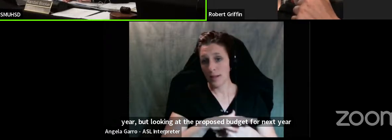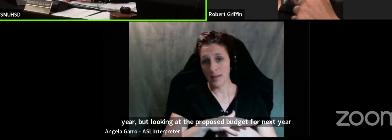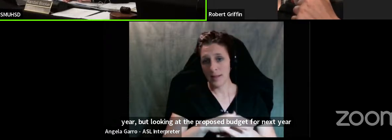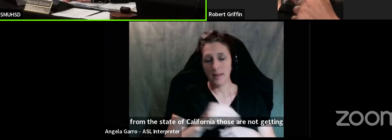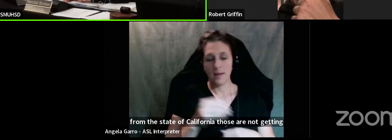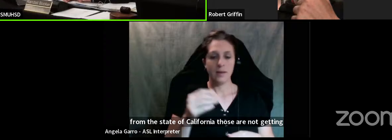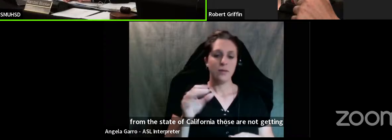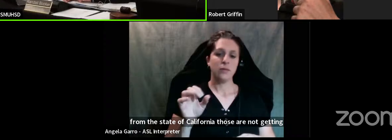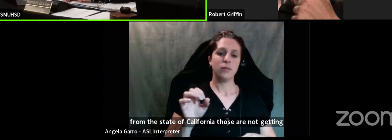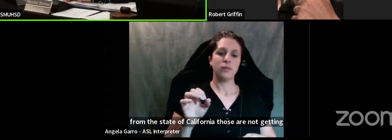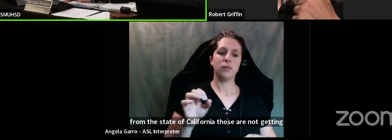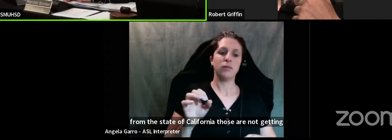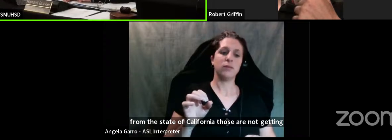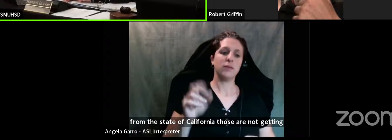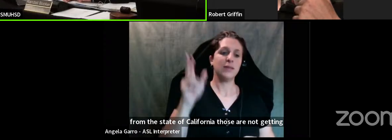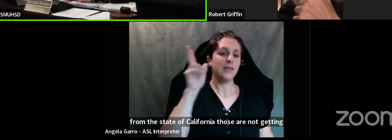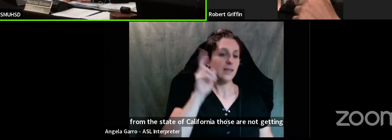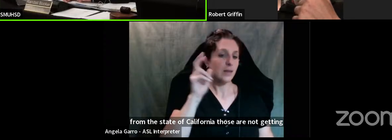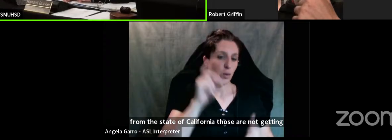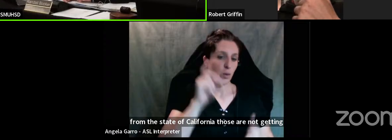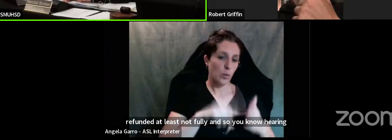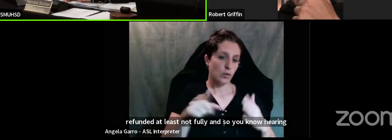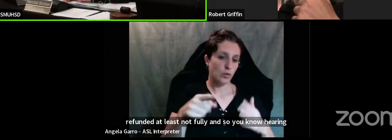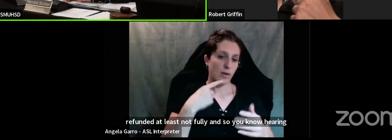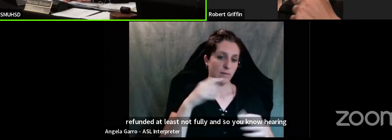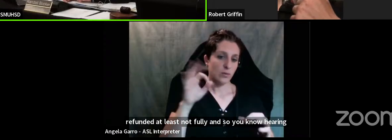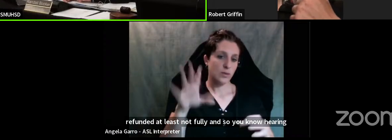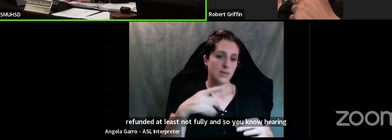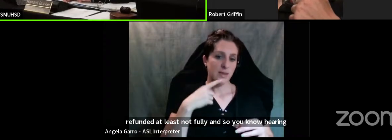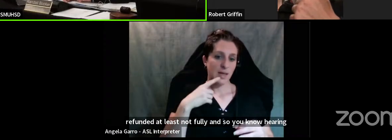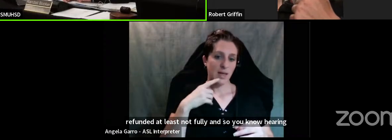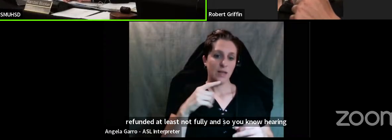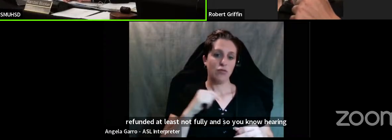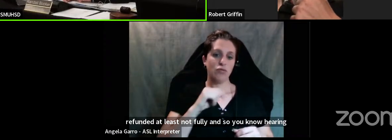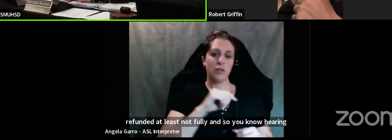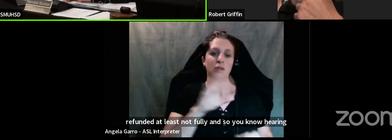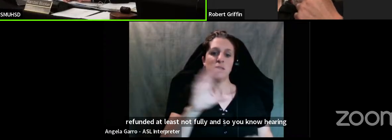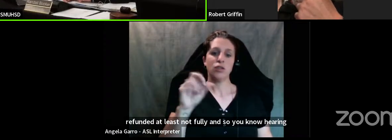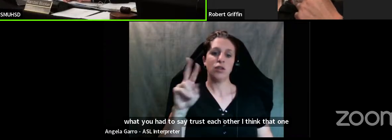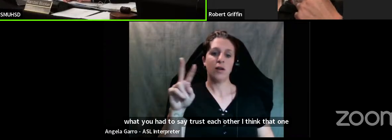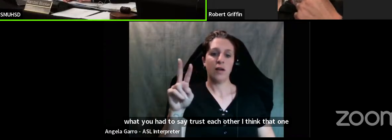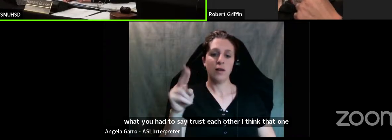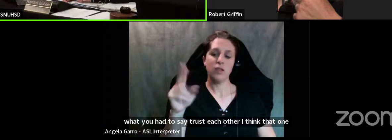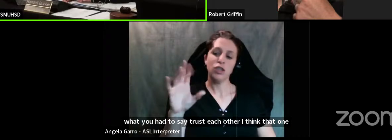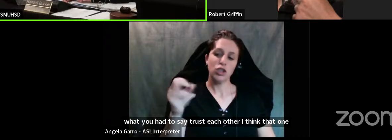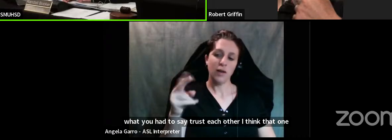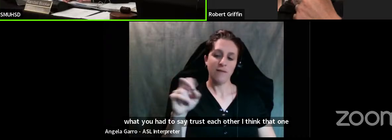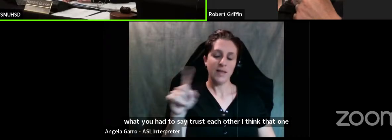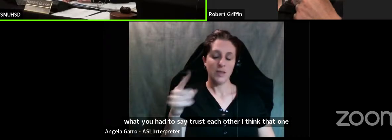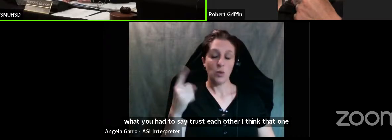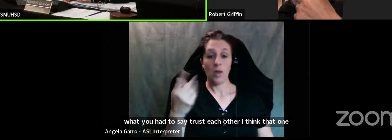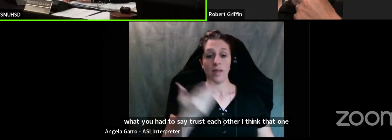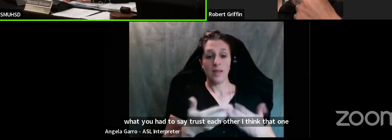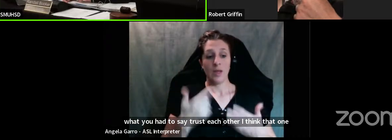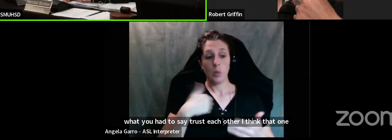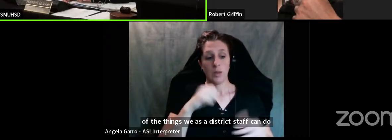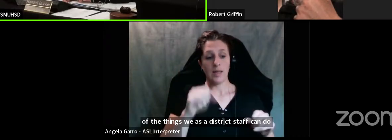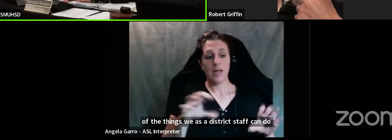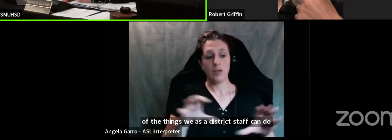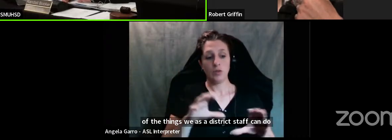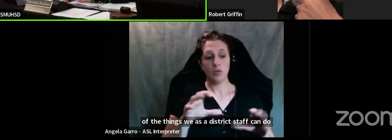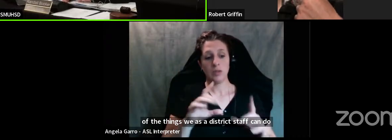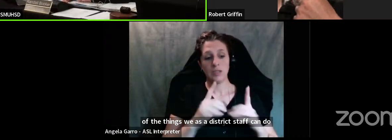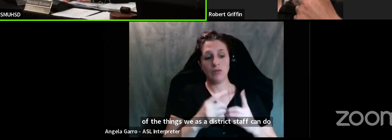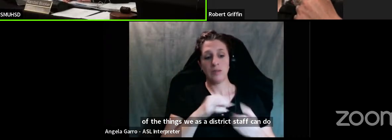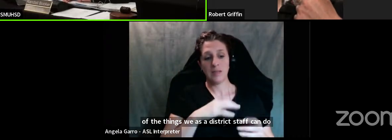so, hearing what you had to say, Trustee Chavez, I think that one of the things we as a district staff can do better, maybe leading